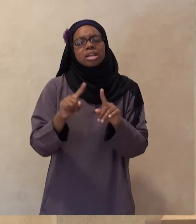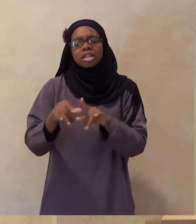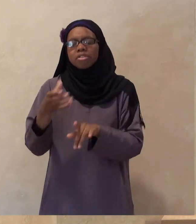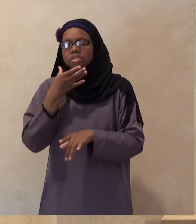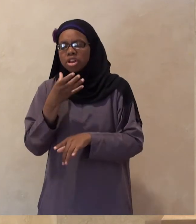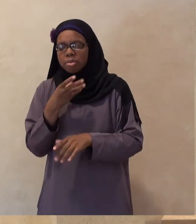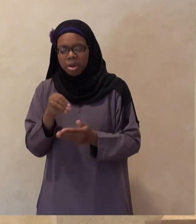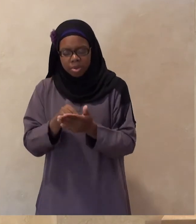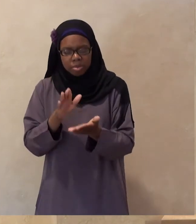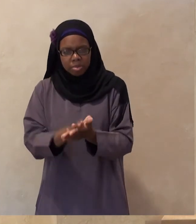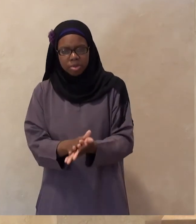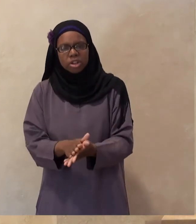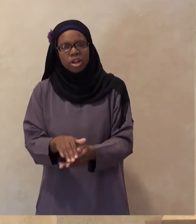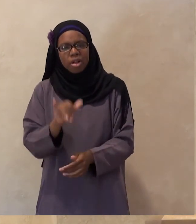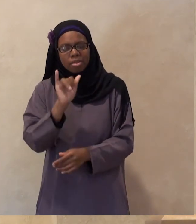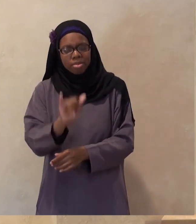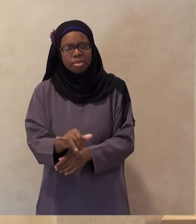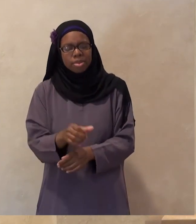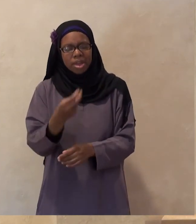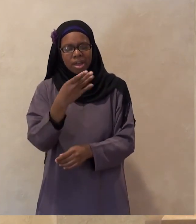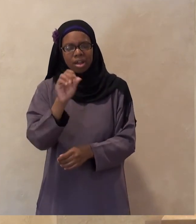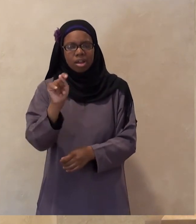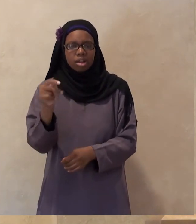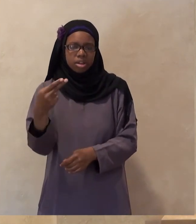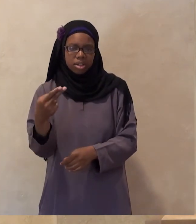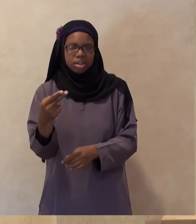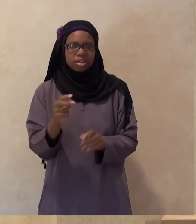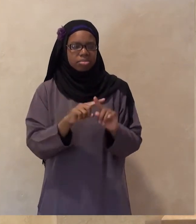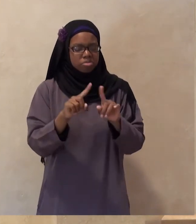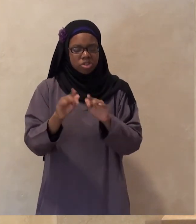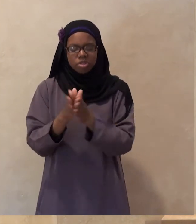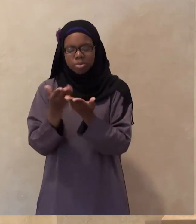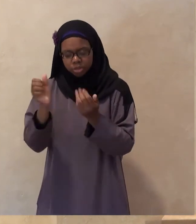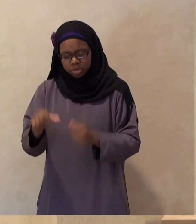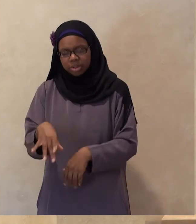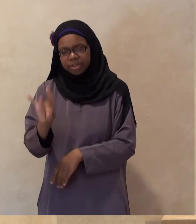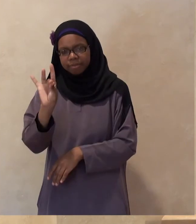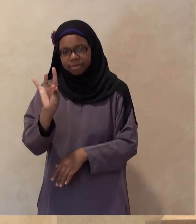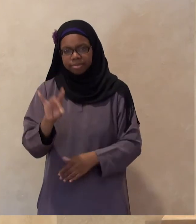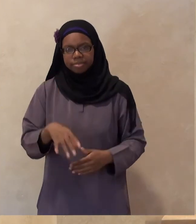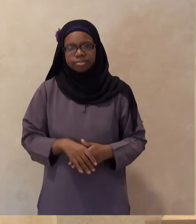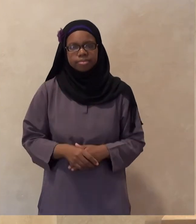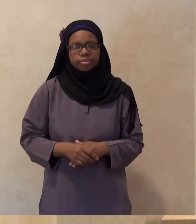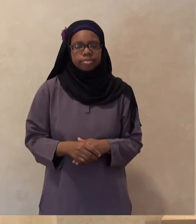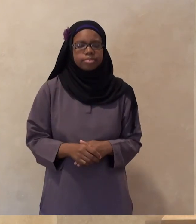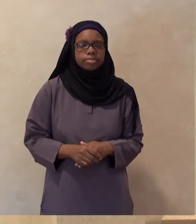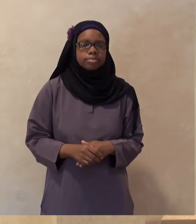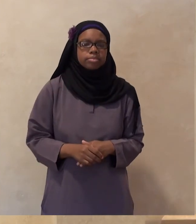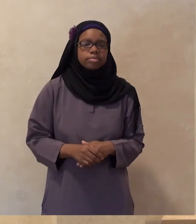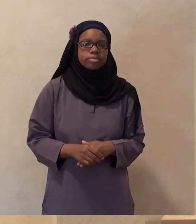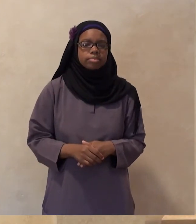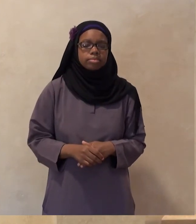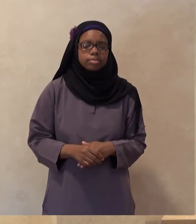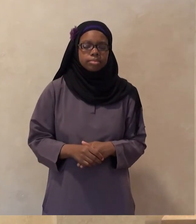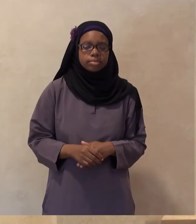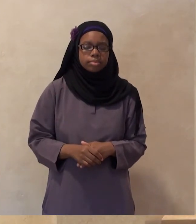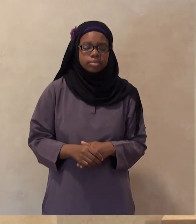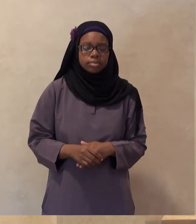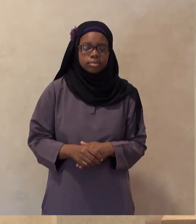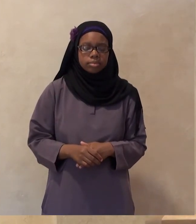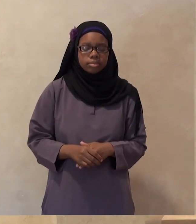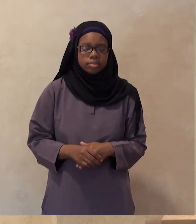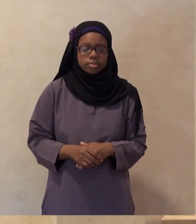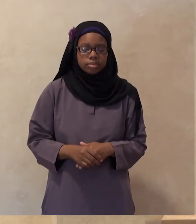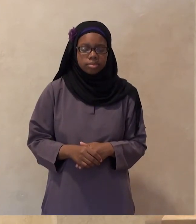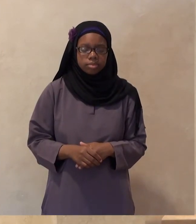alayh has narrated this hadith in his book Al-Majmu'ul Kabir. And also, Imam Suyuti rahmatullah alayhi has mentioned